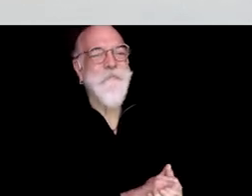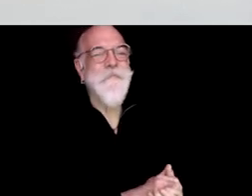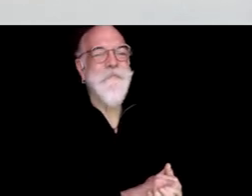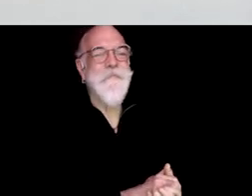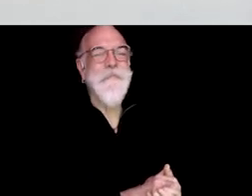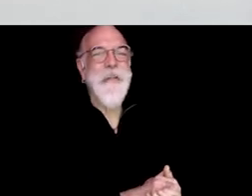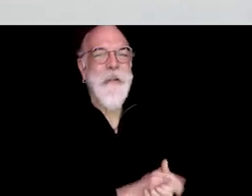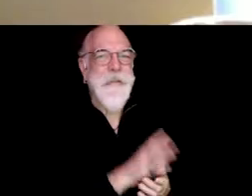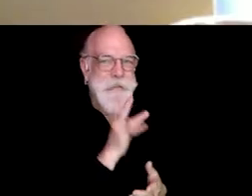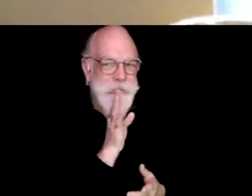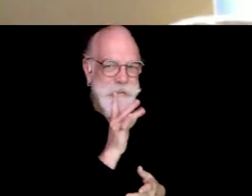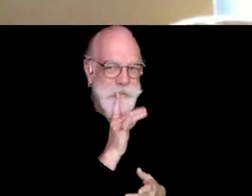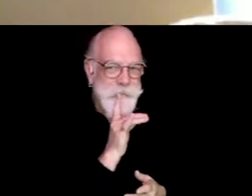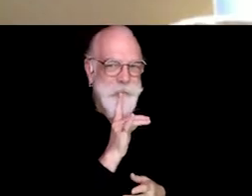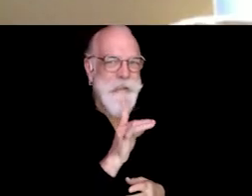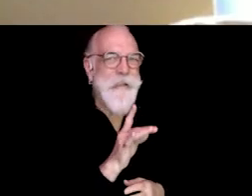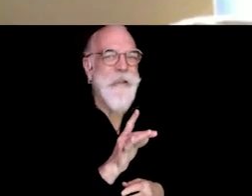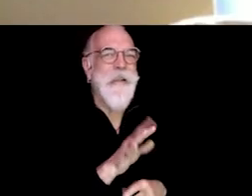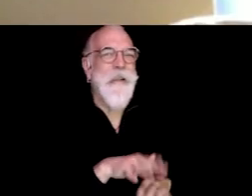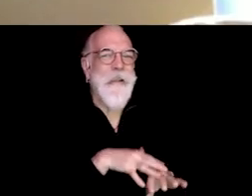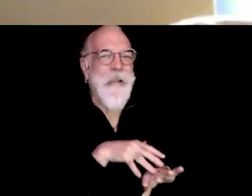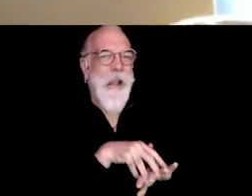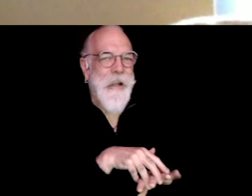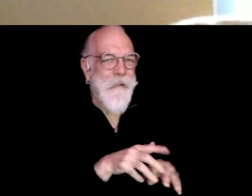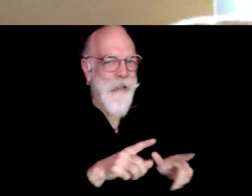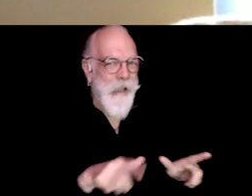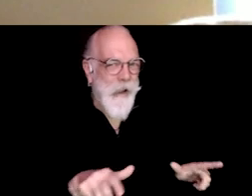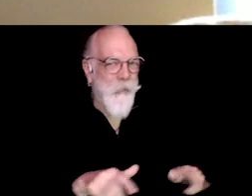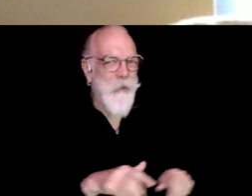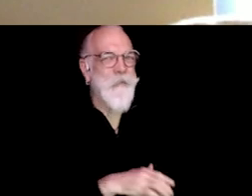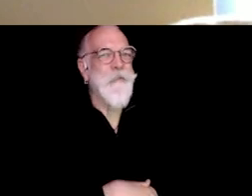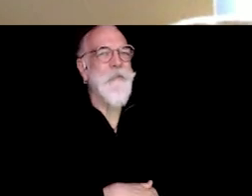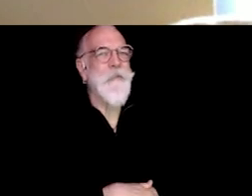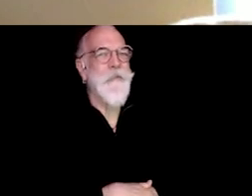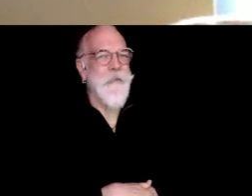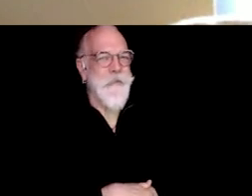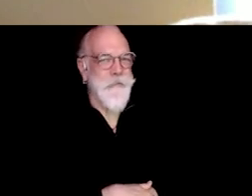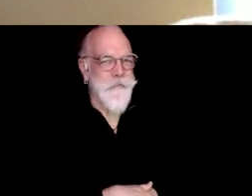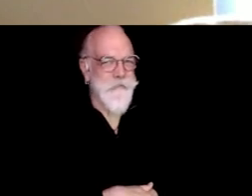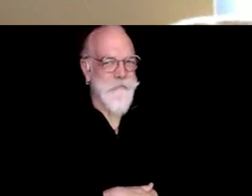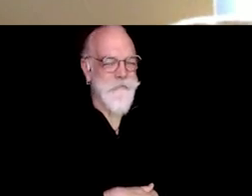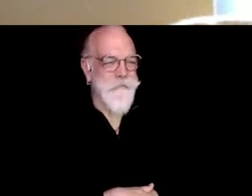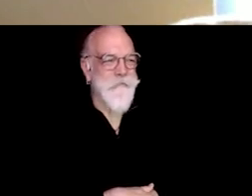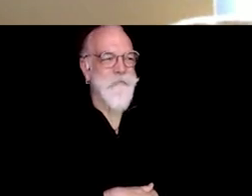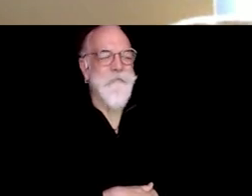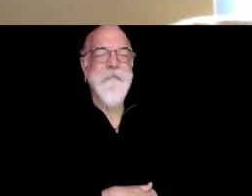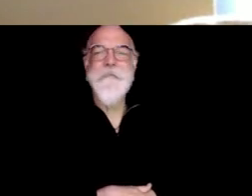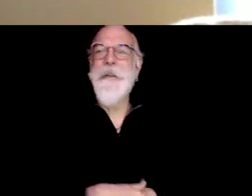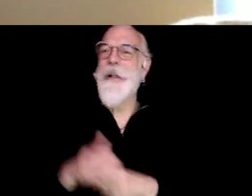Kaishka. Hi, Shalacha.